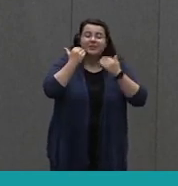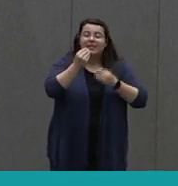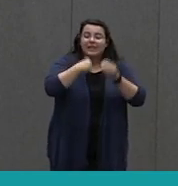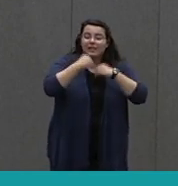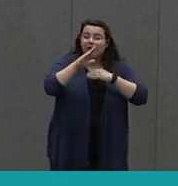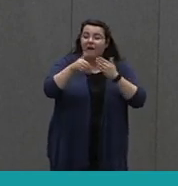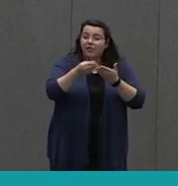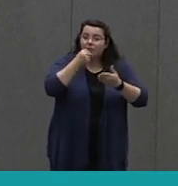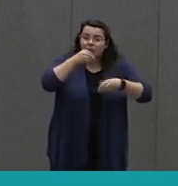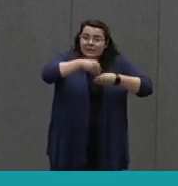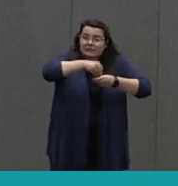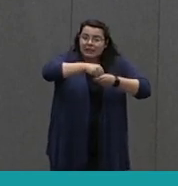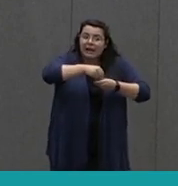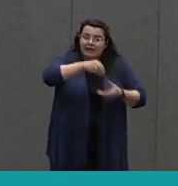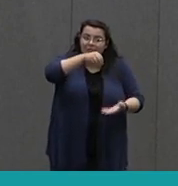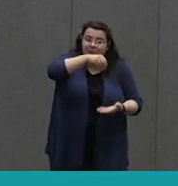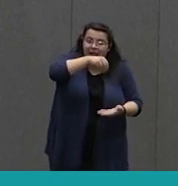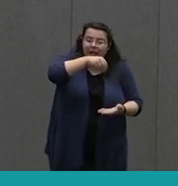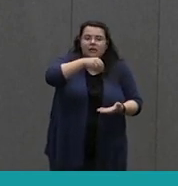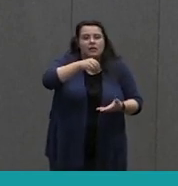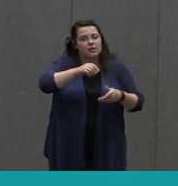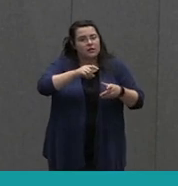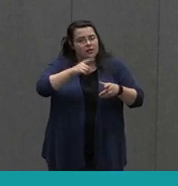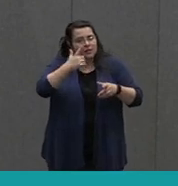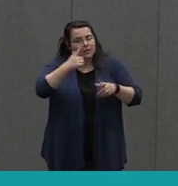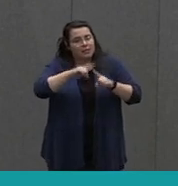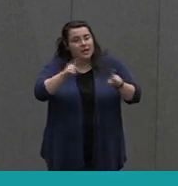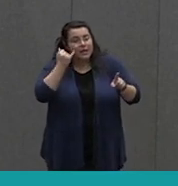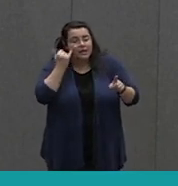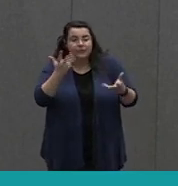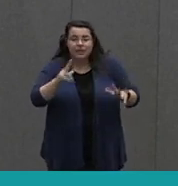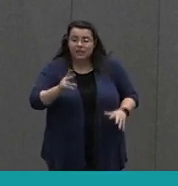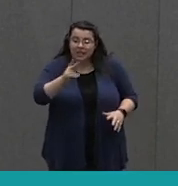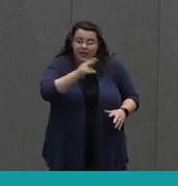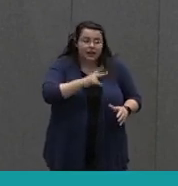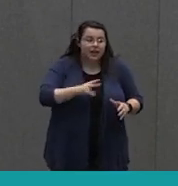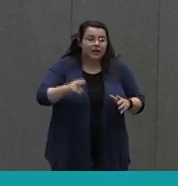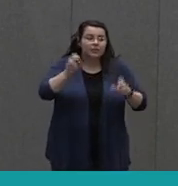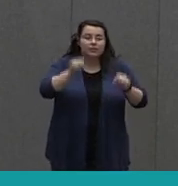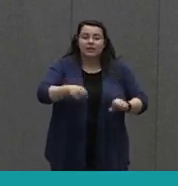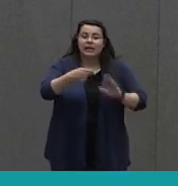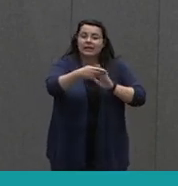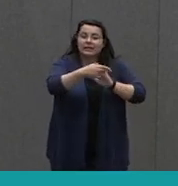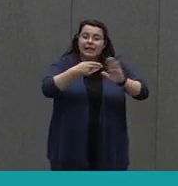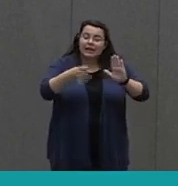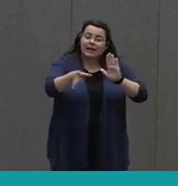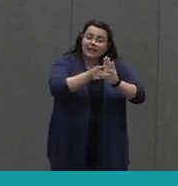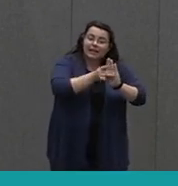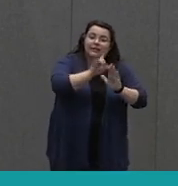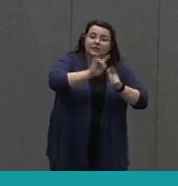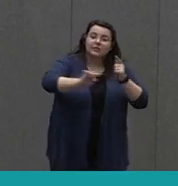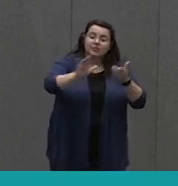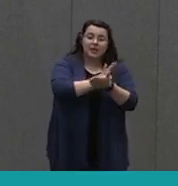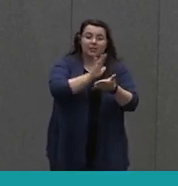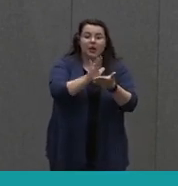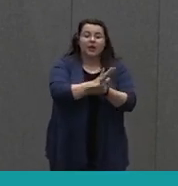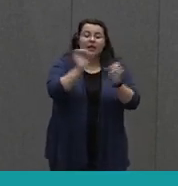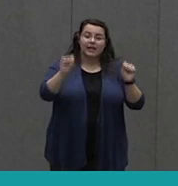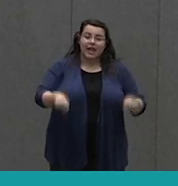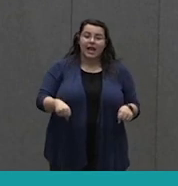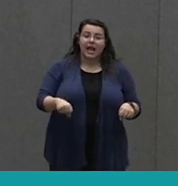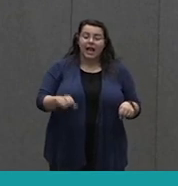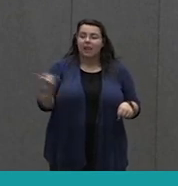outside. Normally you don't see these inside, but outside you do, like the stop sign.